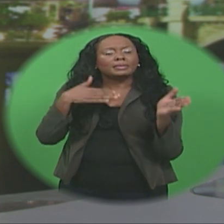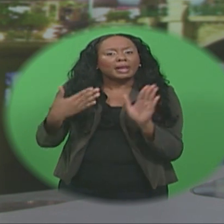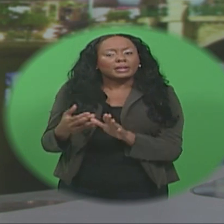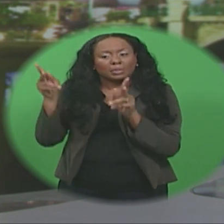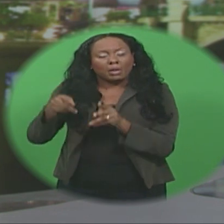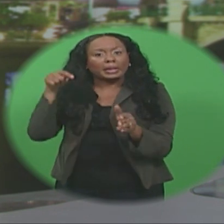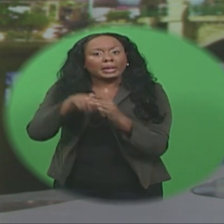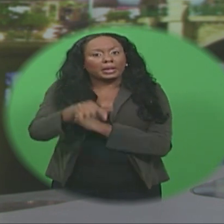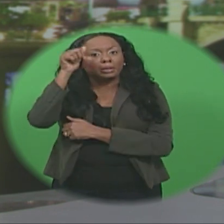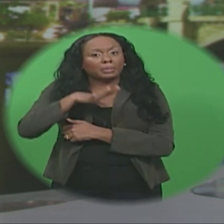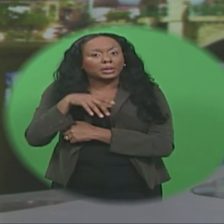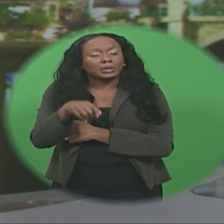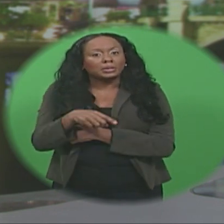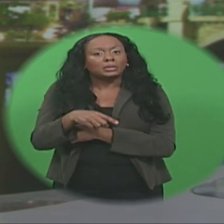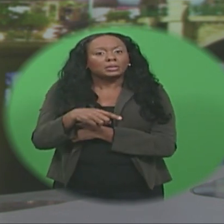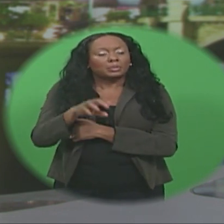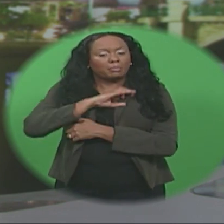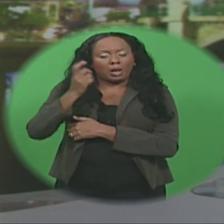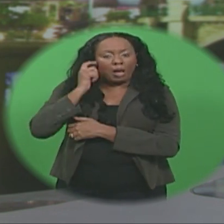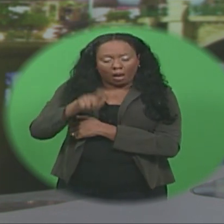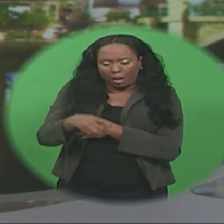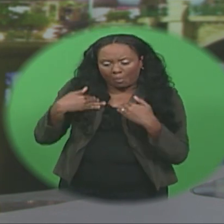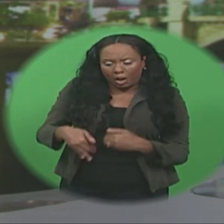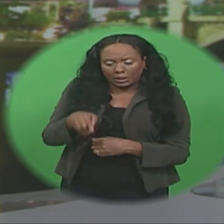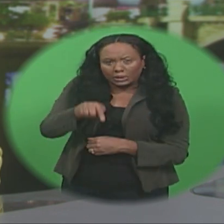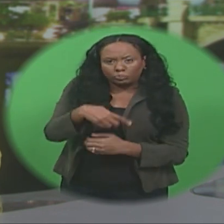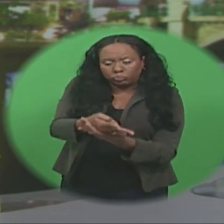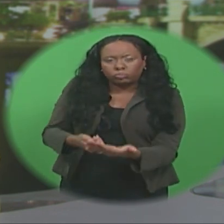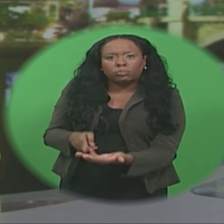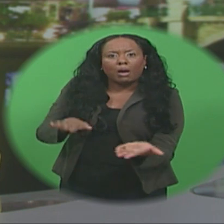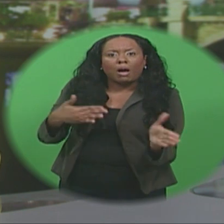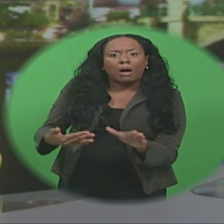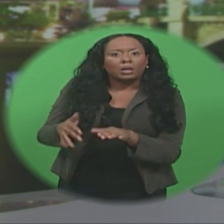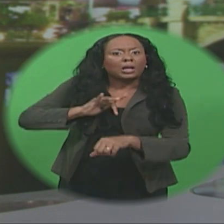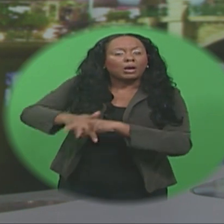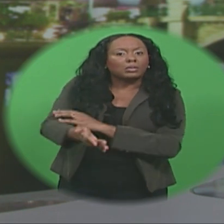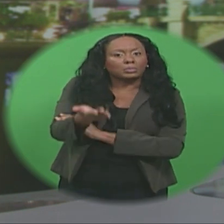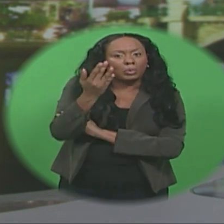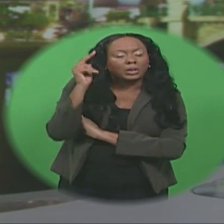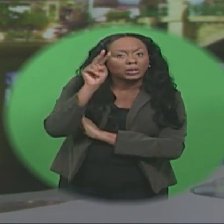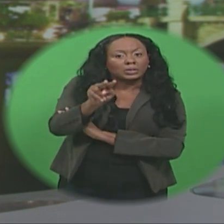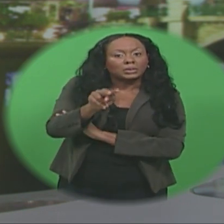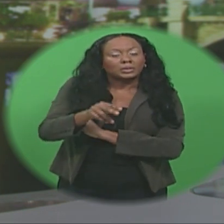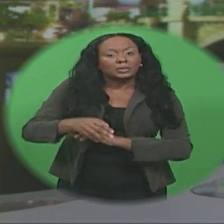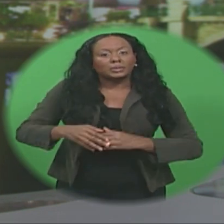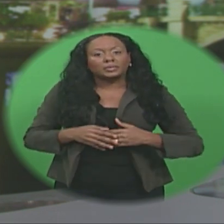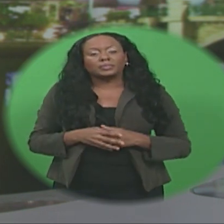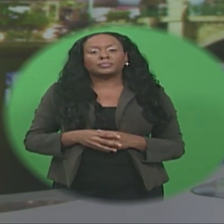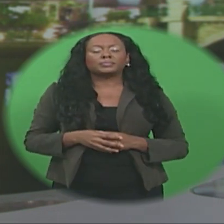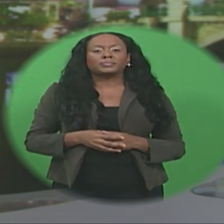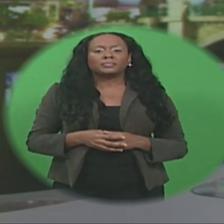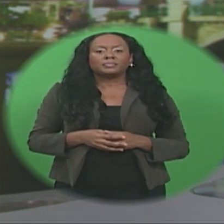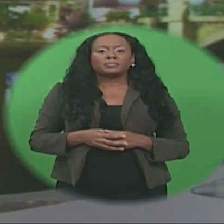The officer's lifeless body was discovered outside his Christchurch home early this morning. Sharika Griffith visited that scene and she filed